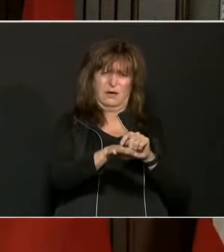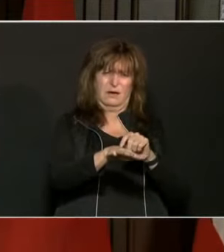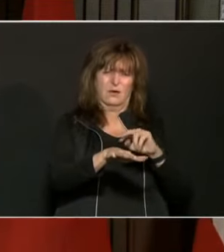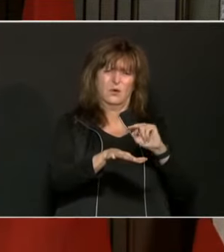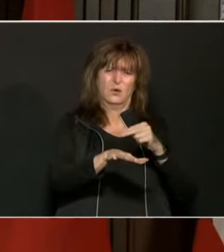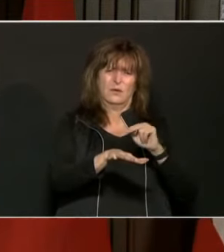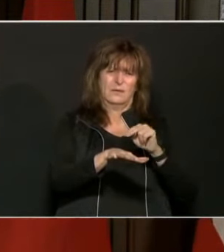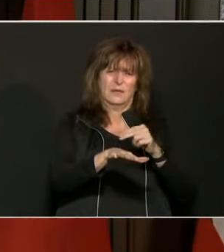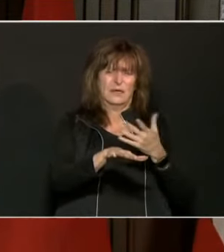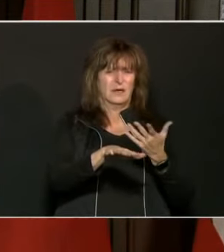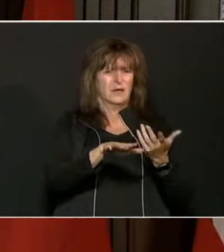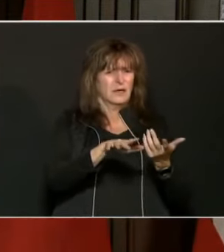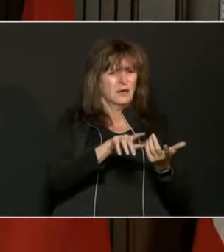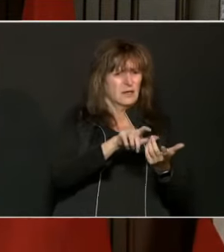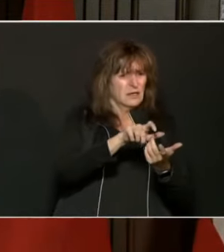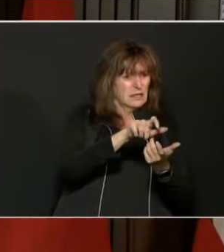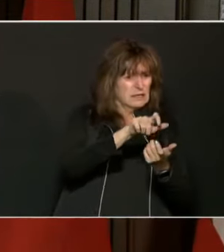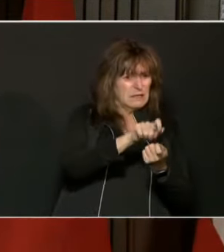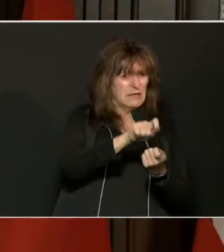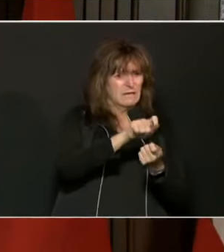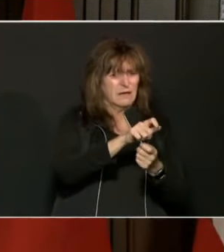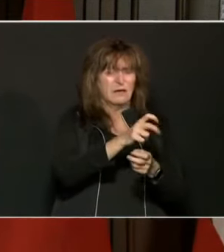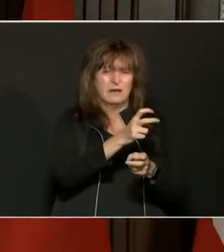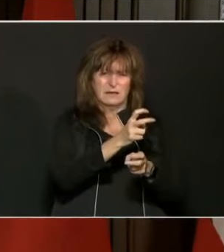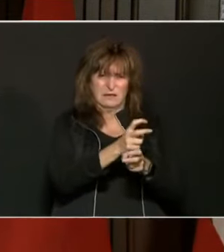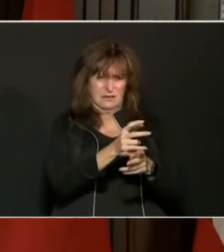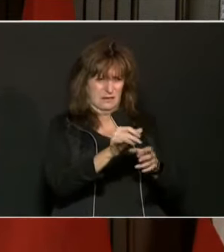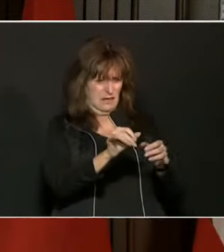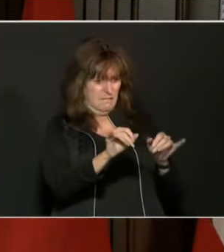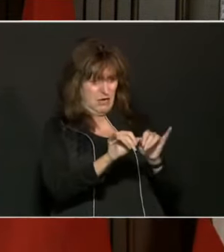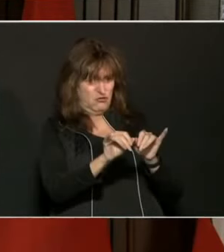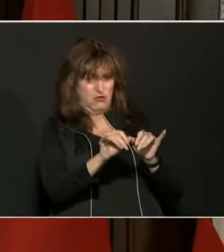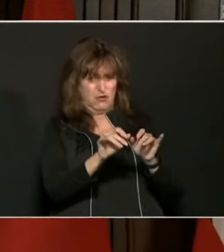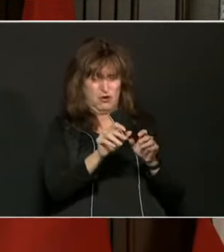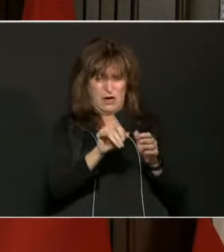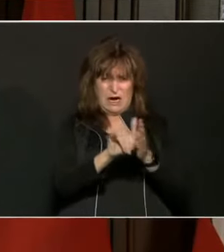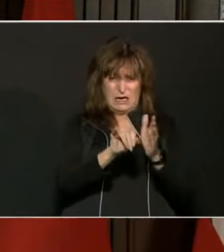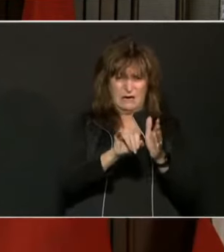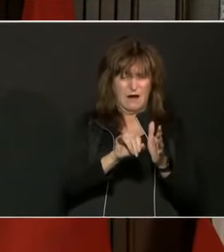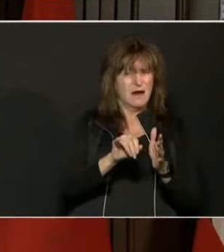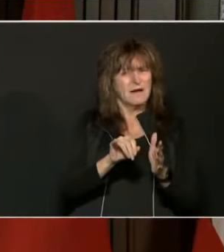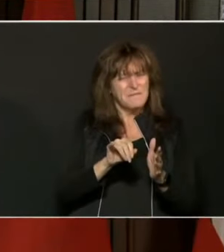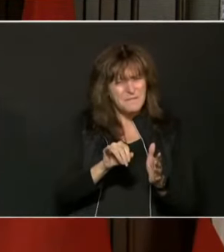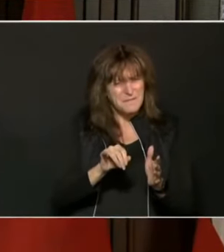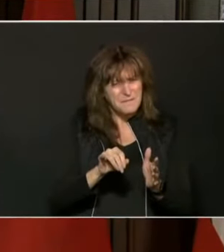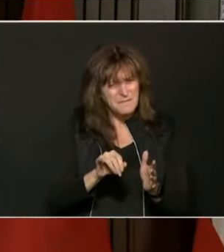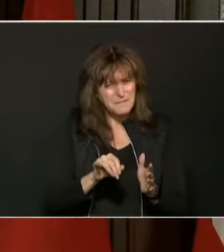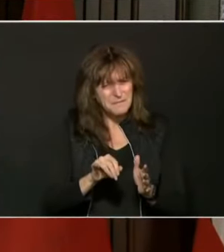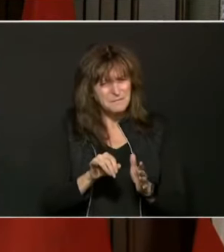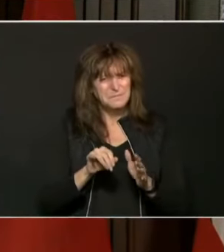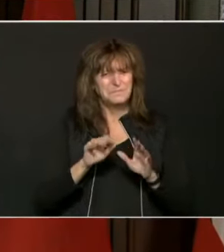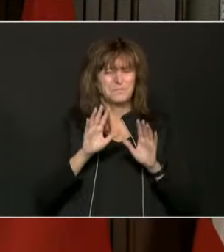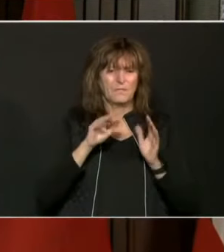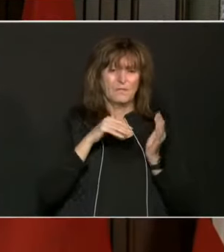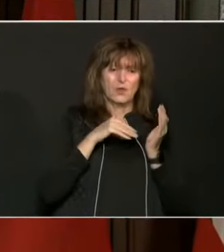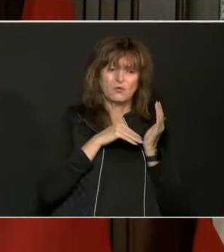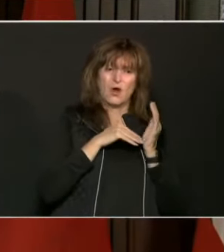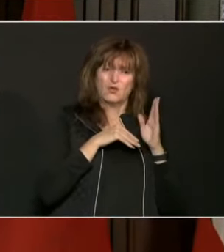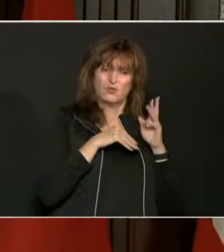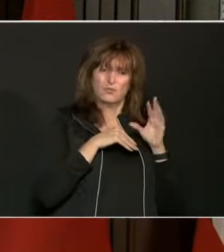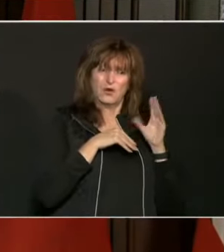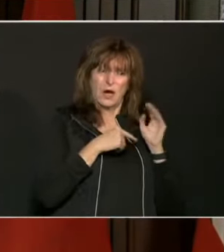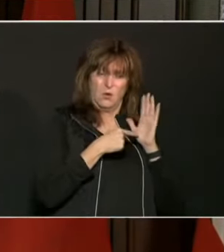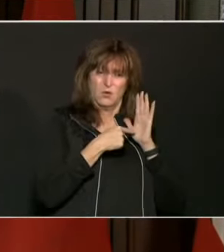only measure. It's definitely not the only measure of the work that we've talked about. And as Dr. Brown showed, many of the public health units